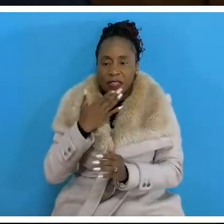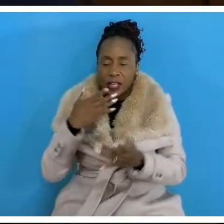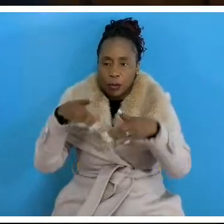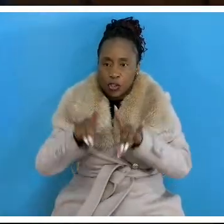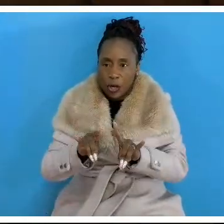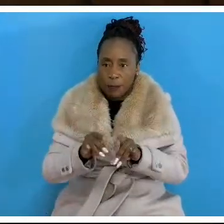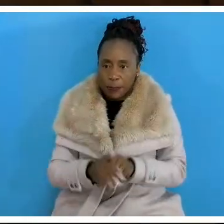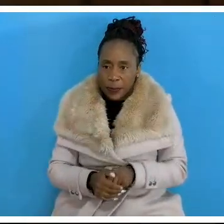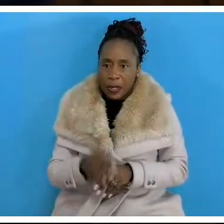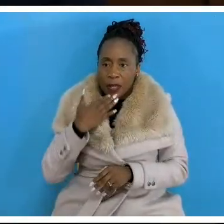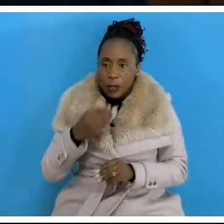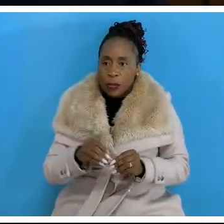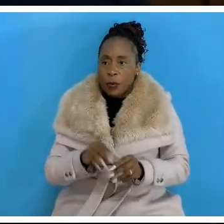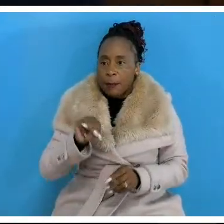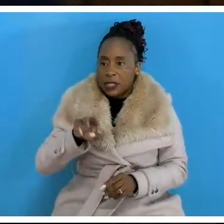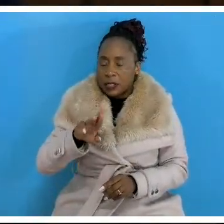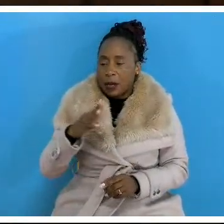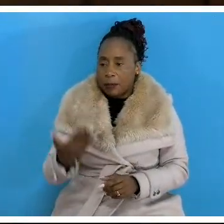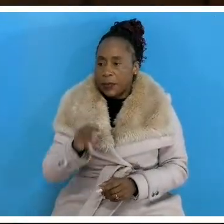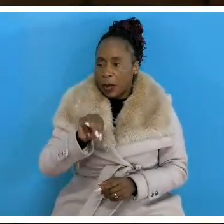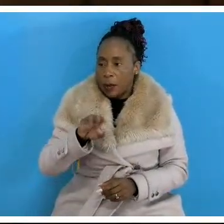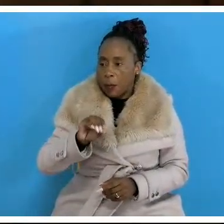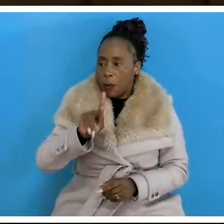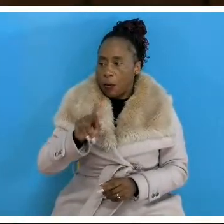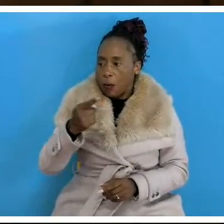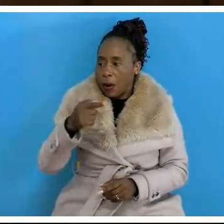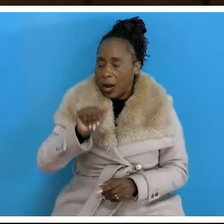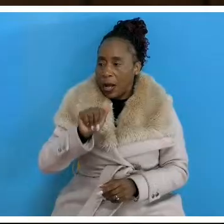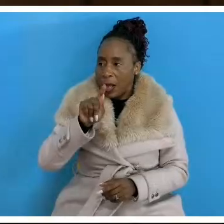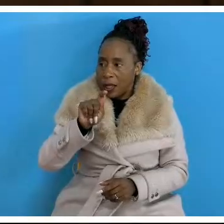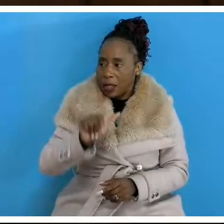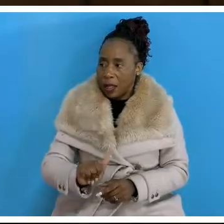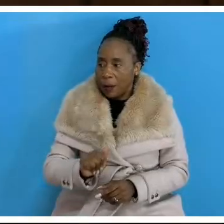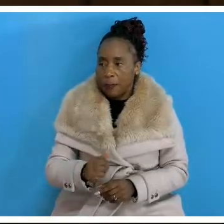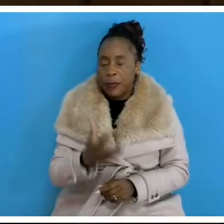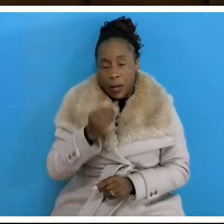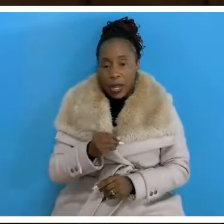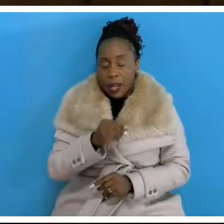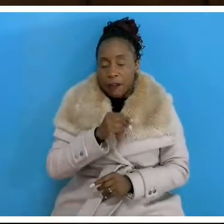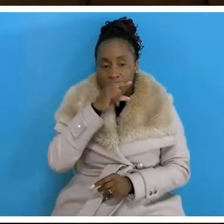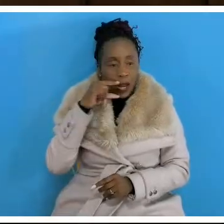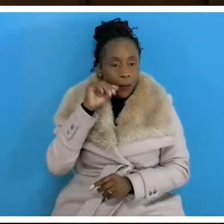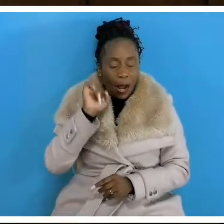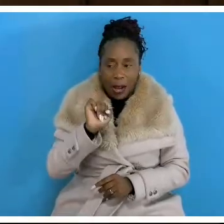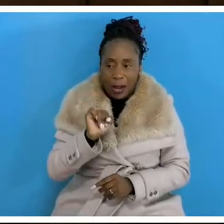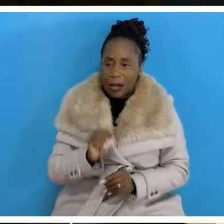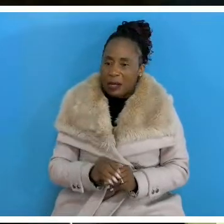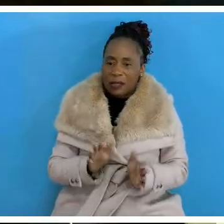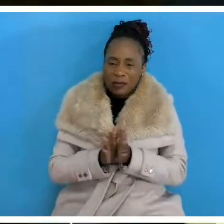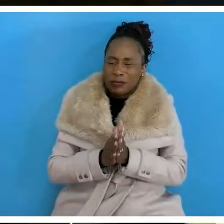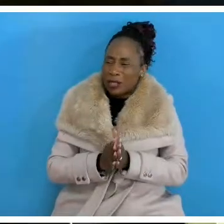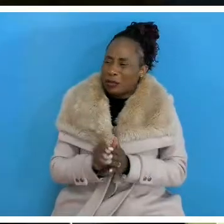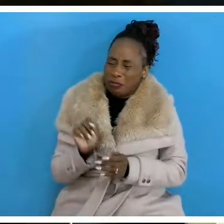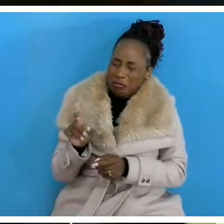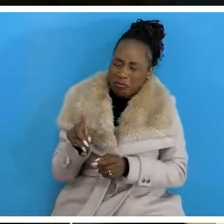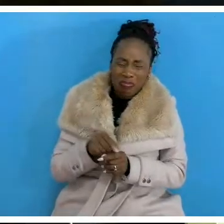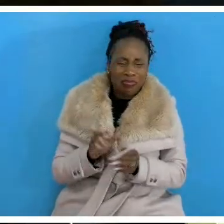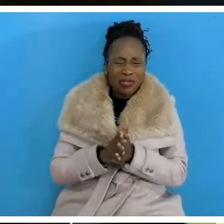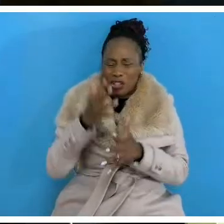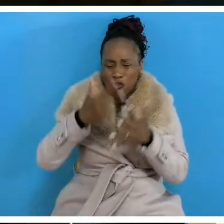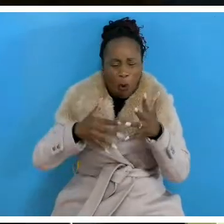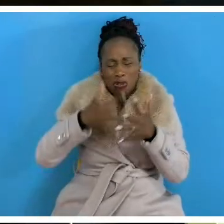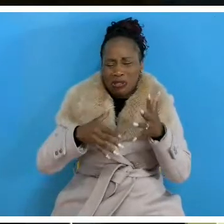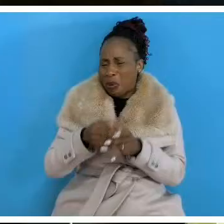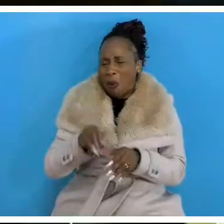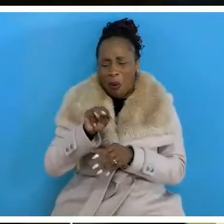Thank you very much, Mr. Mokhatla. So you have his cell number. Don't spam him with jokes and all funny memes and